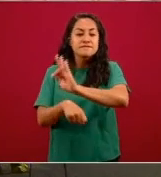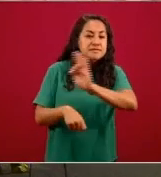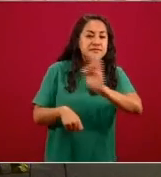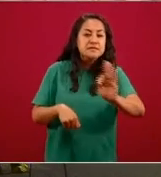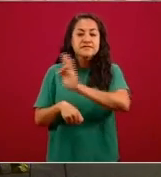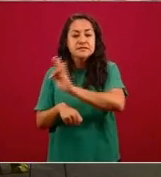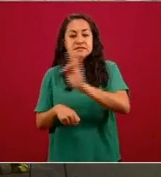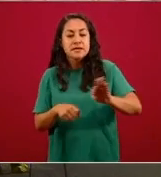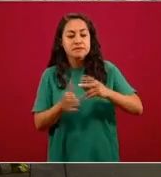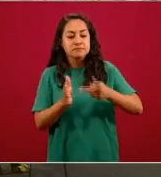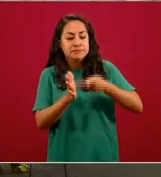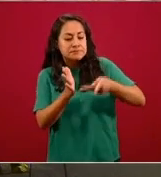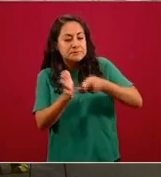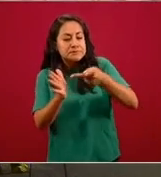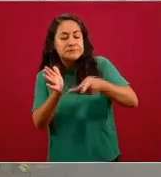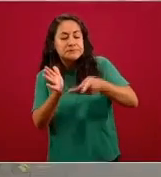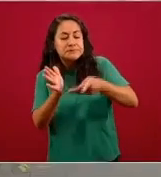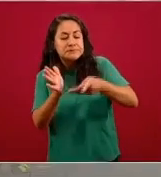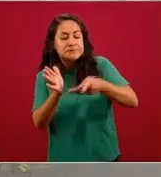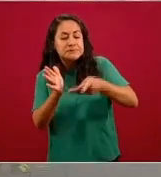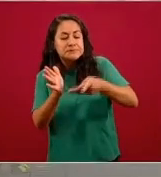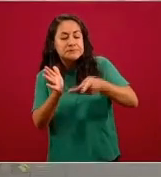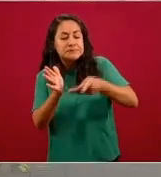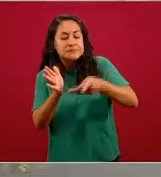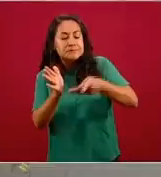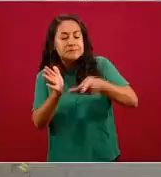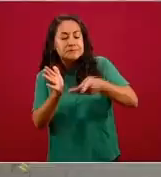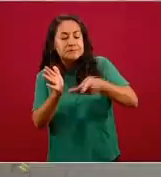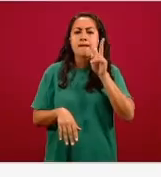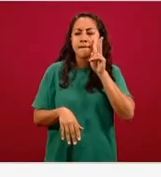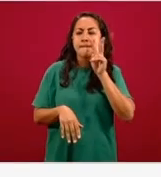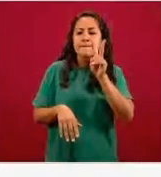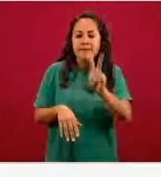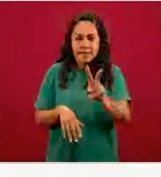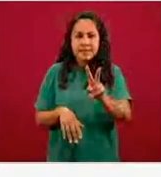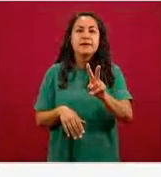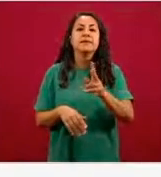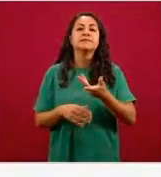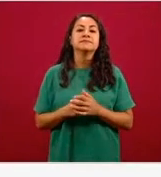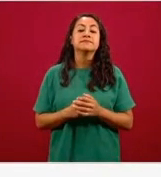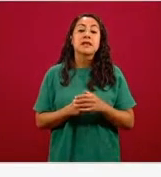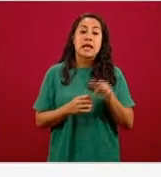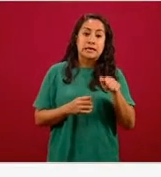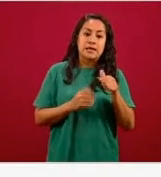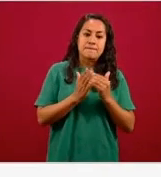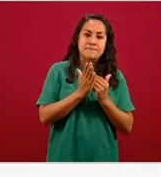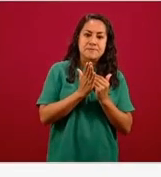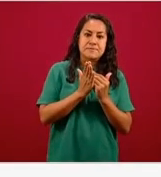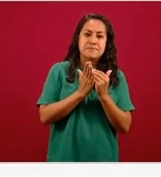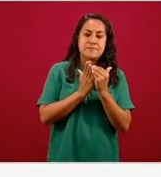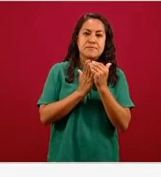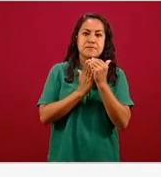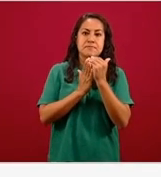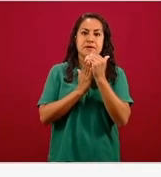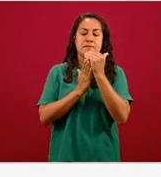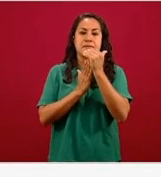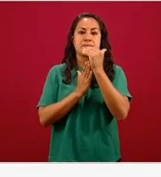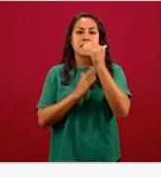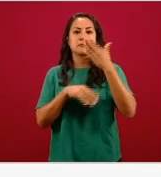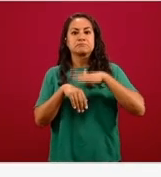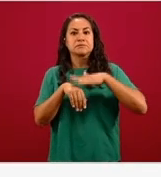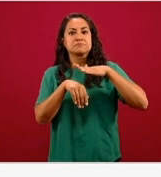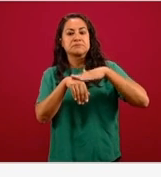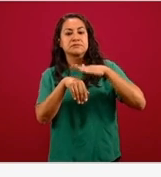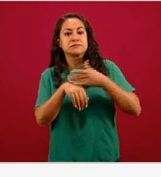Now here we have the information related to the fatalities. They appear presented as per